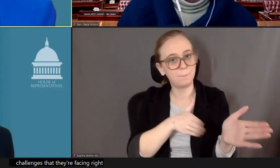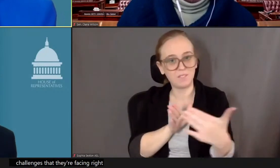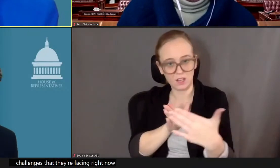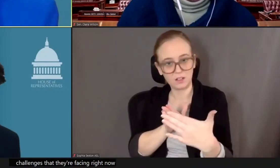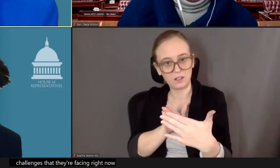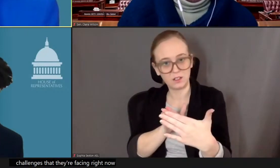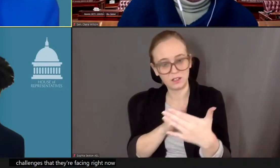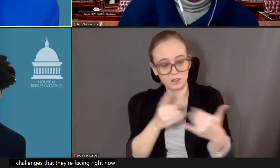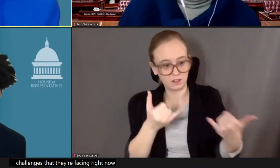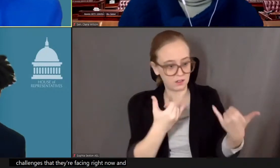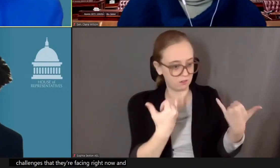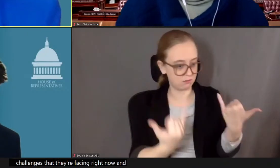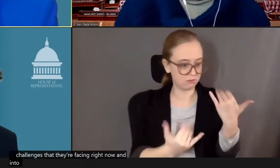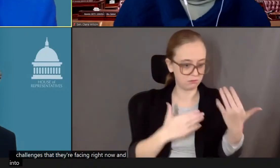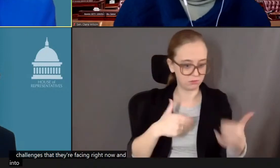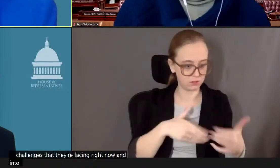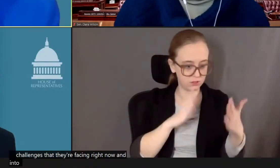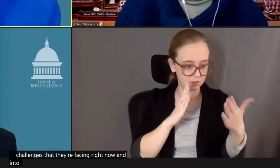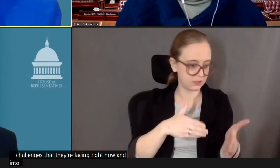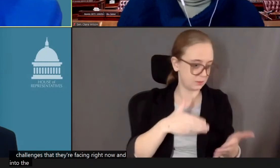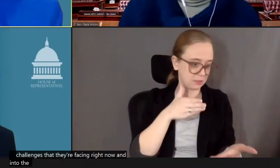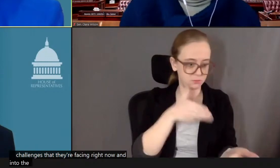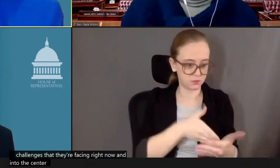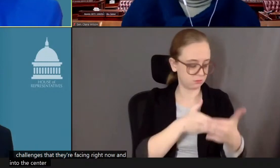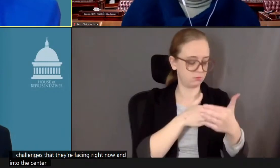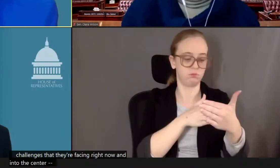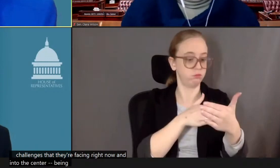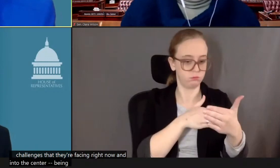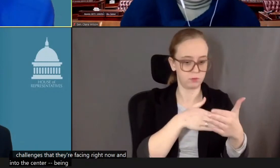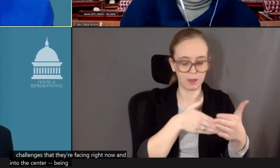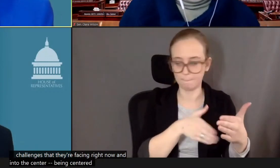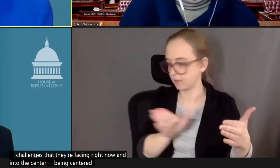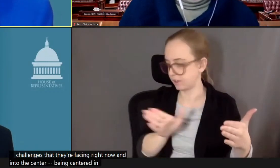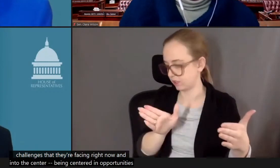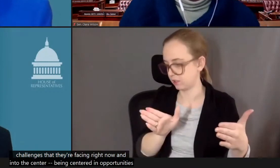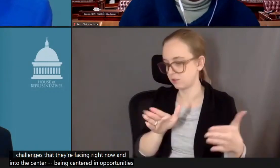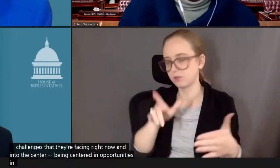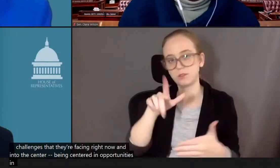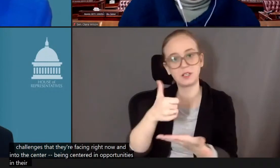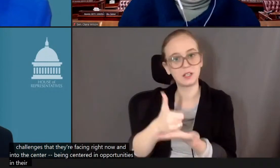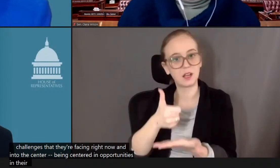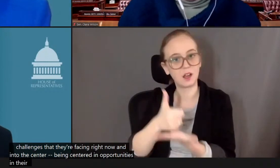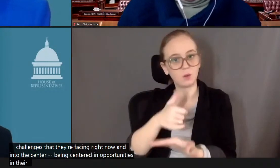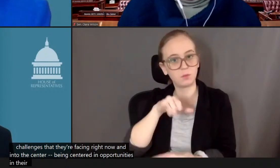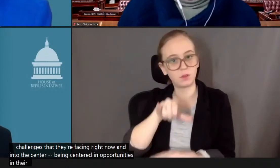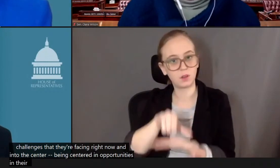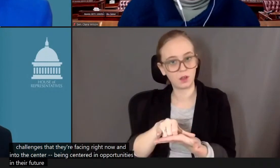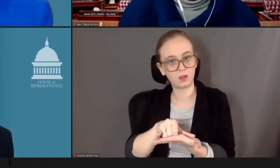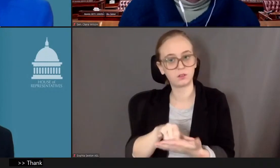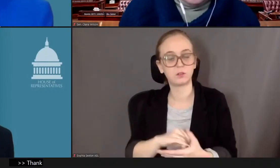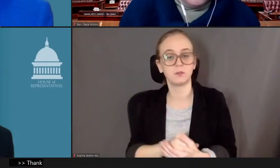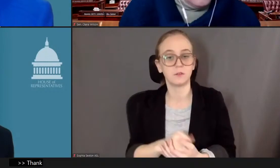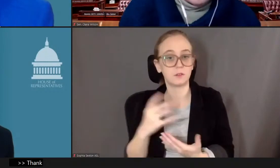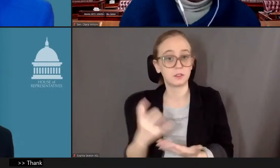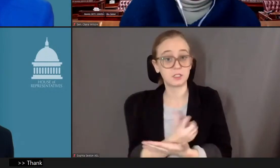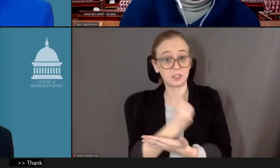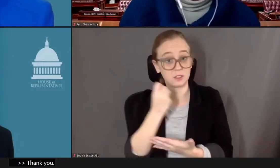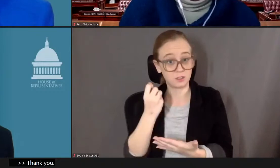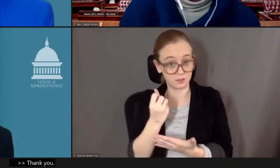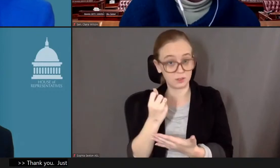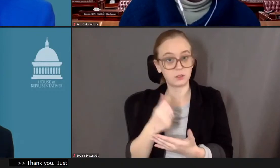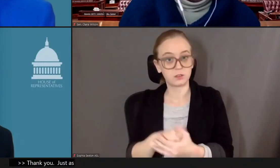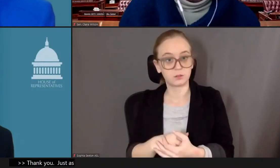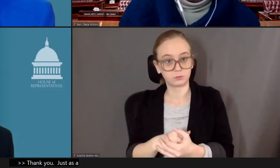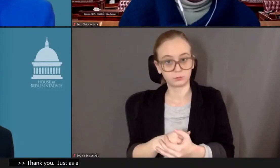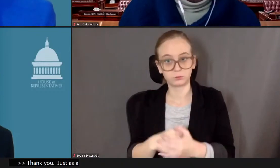the being centered in opportunity in their future. Thank you. Just as a quick note, we